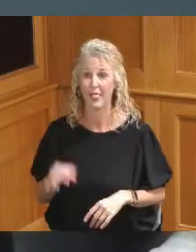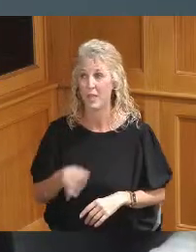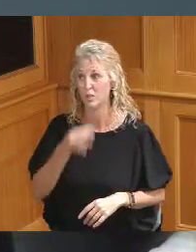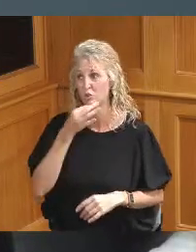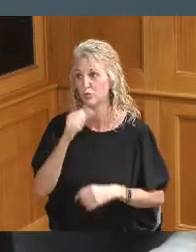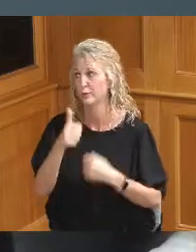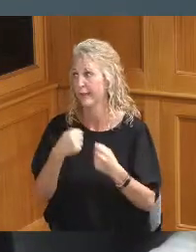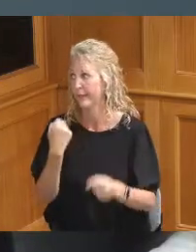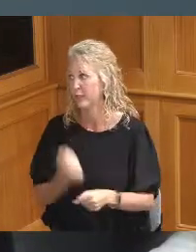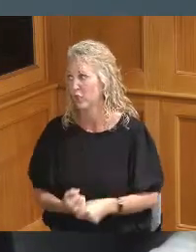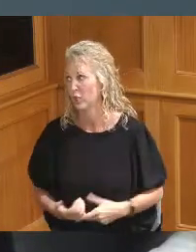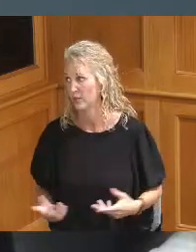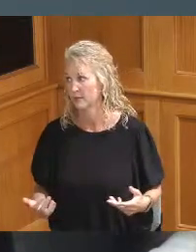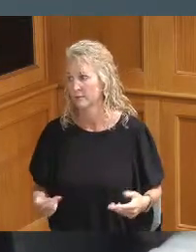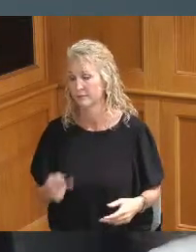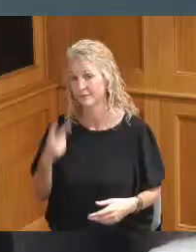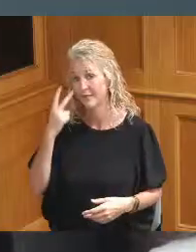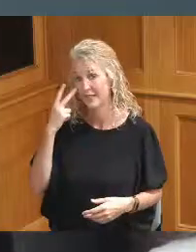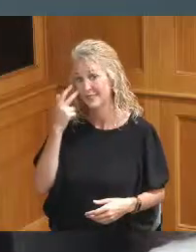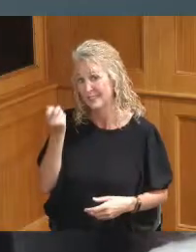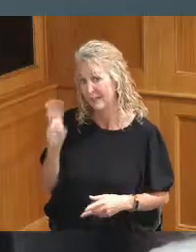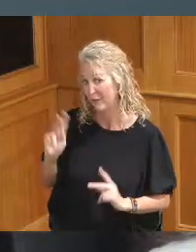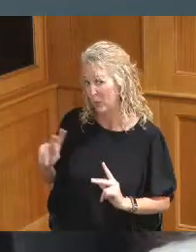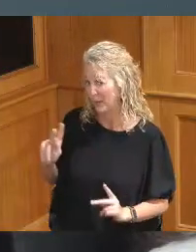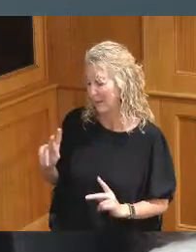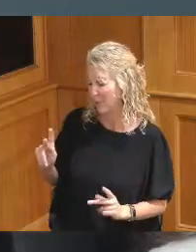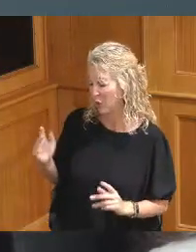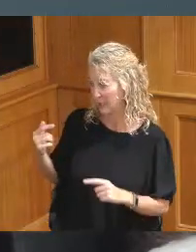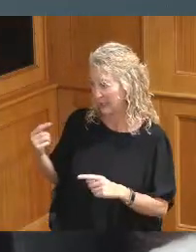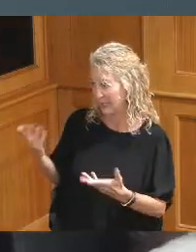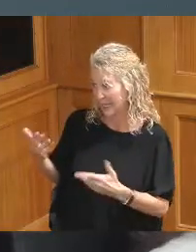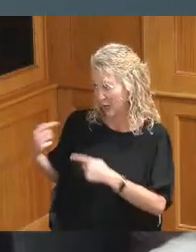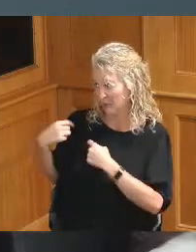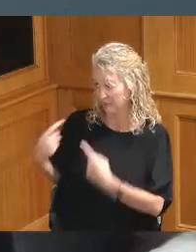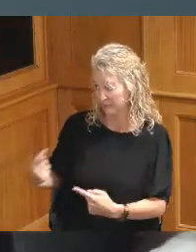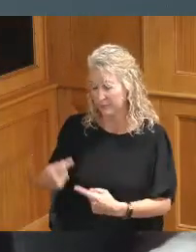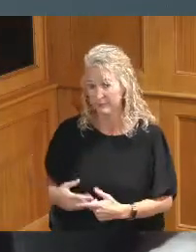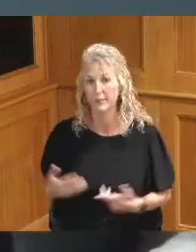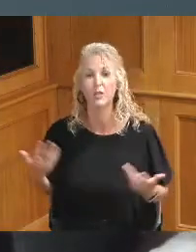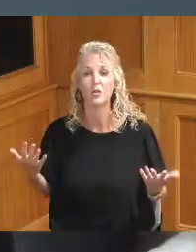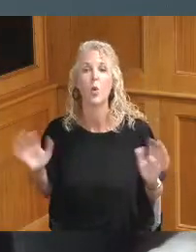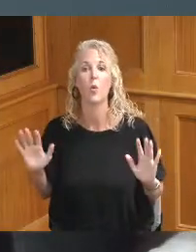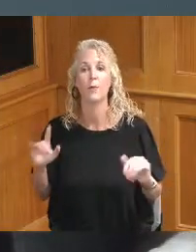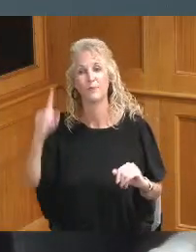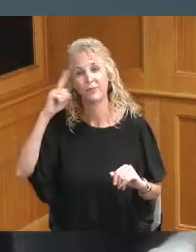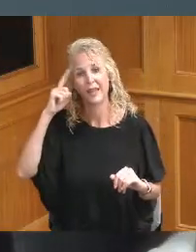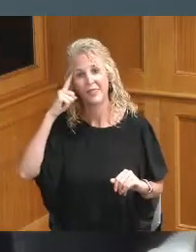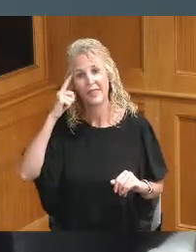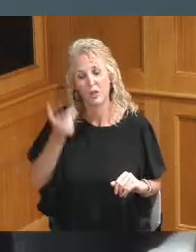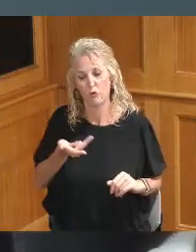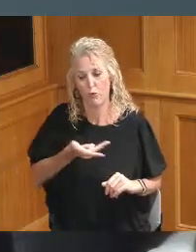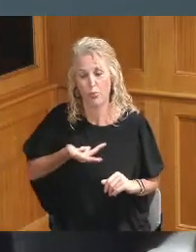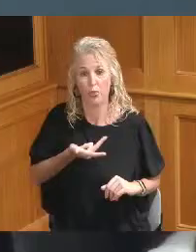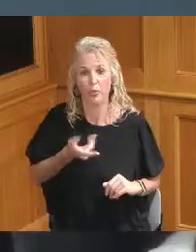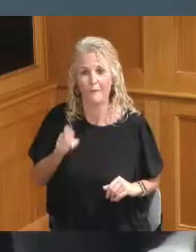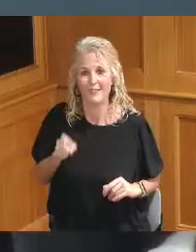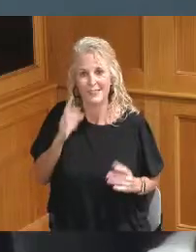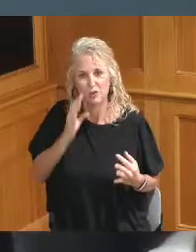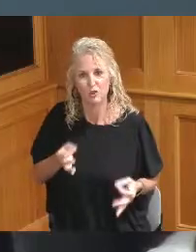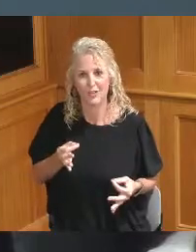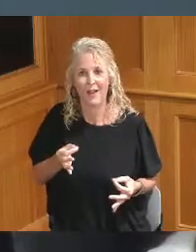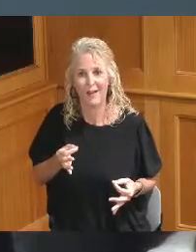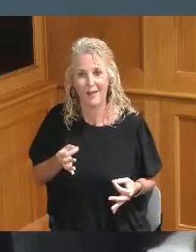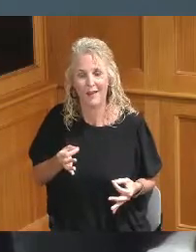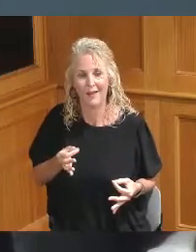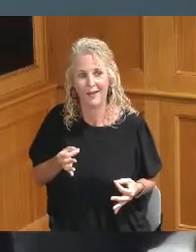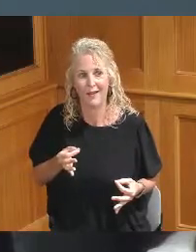don't know. I see Karen is here. It might be even longer than that. But so I think just as a board,